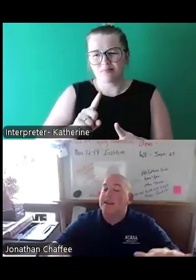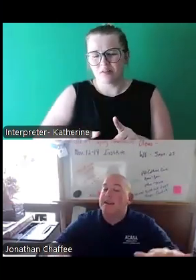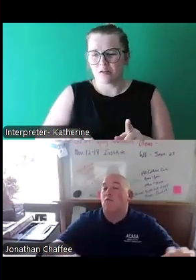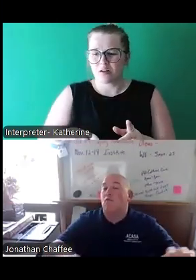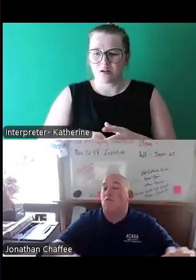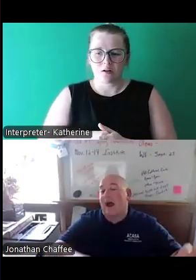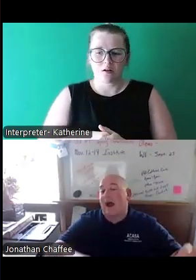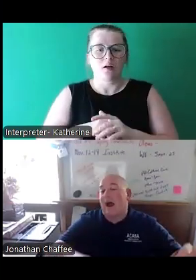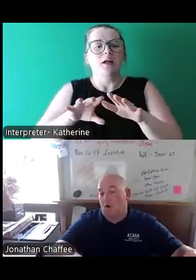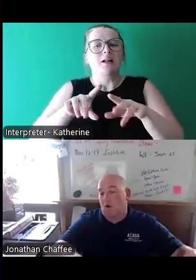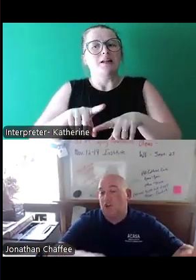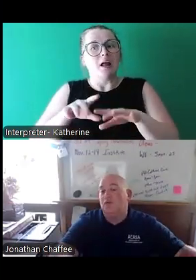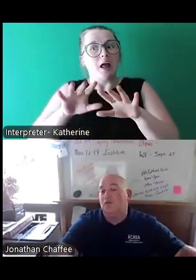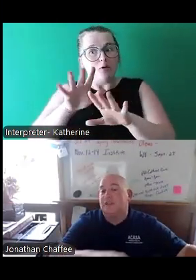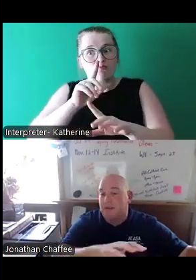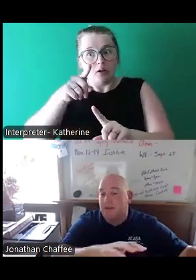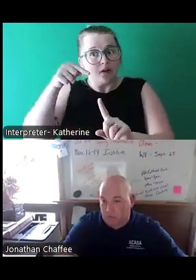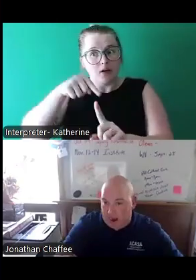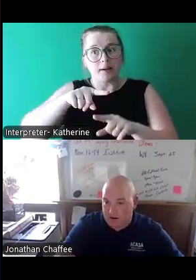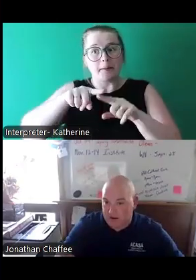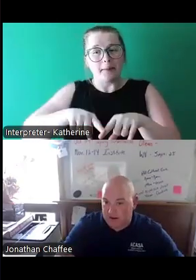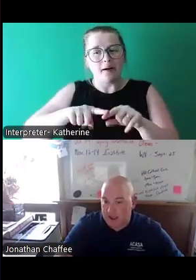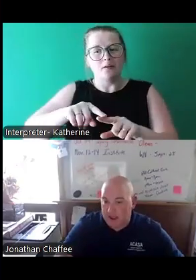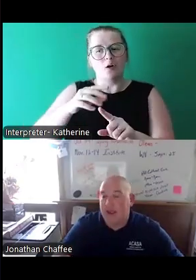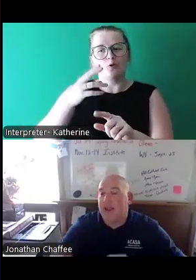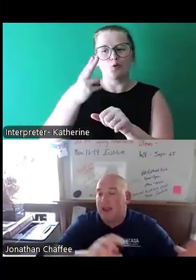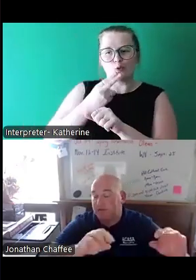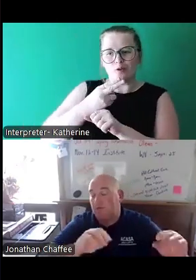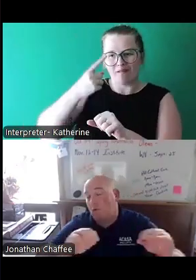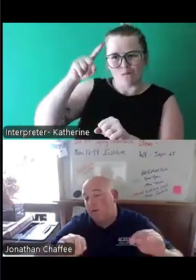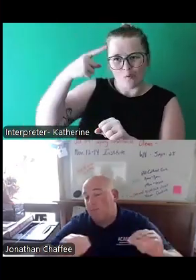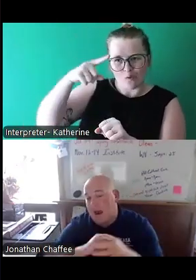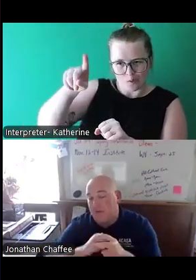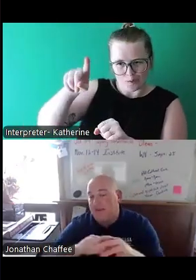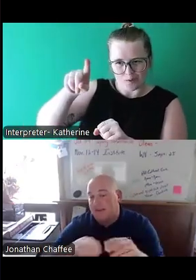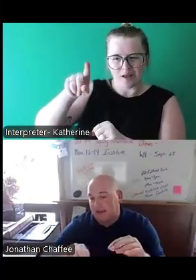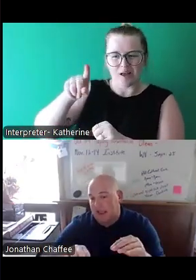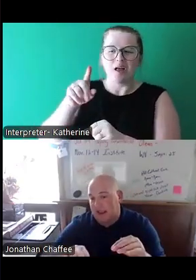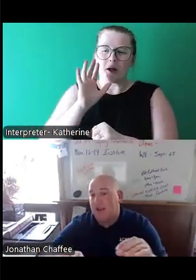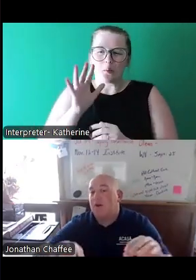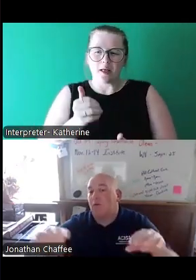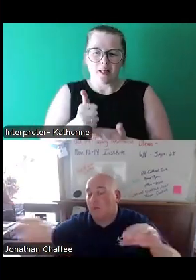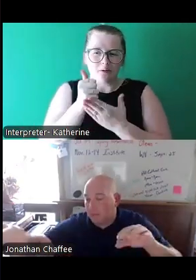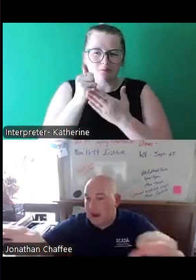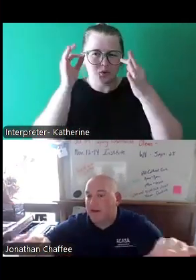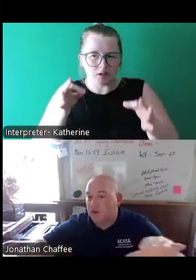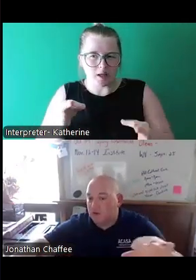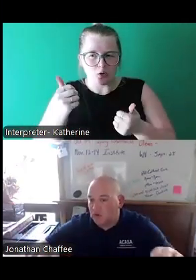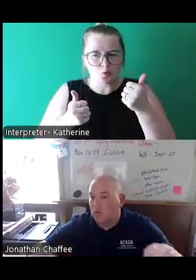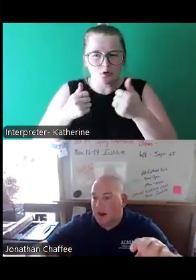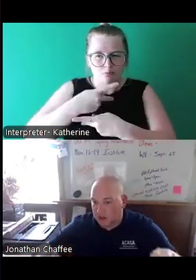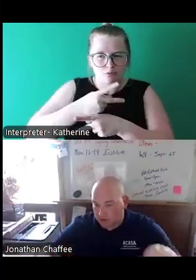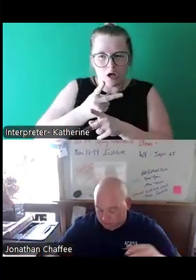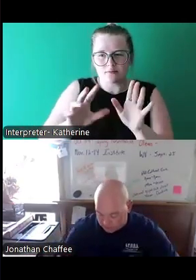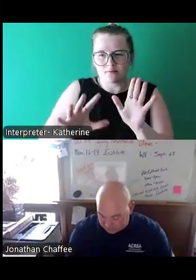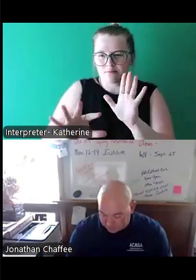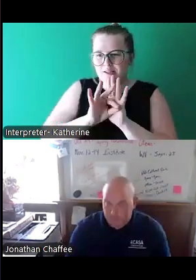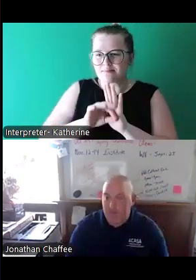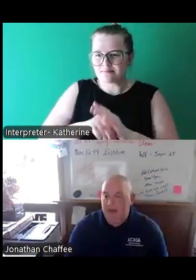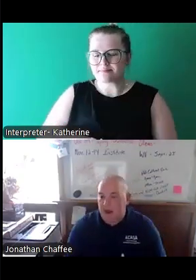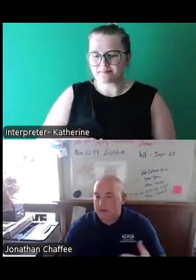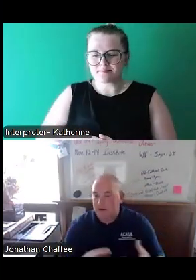said, depending on why you're using the product, would probably dictate what product you do want to